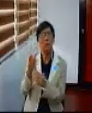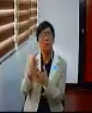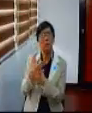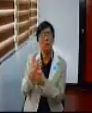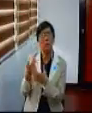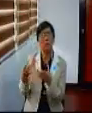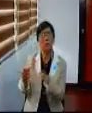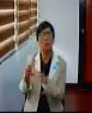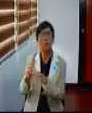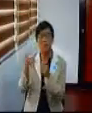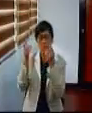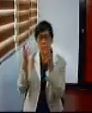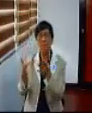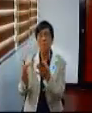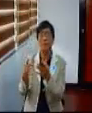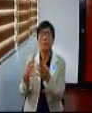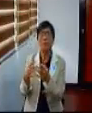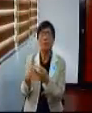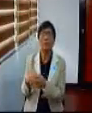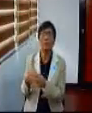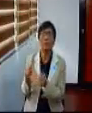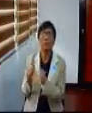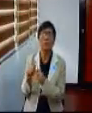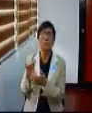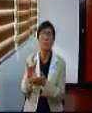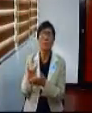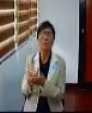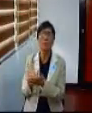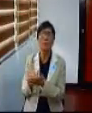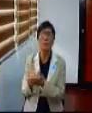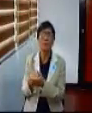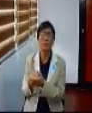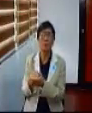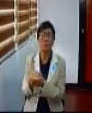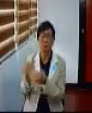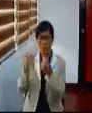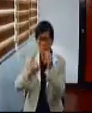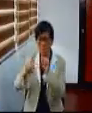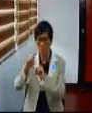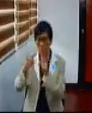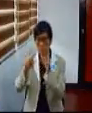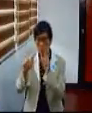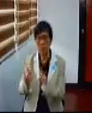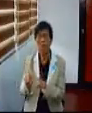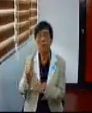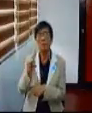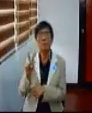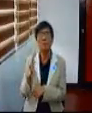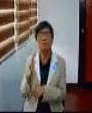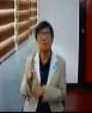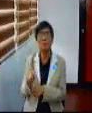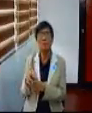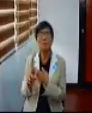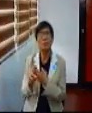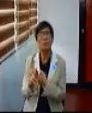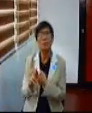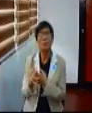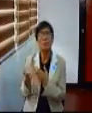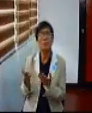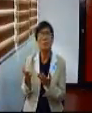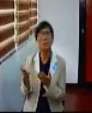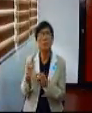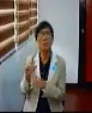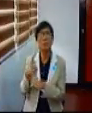harm. And that, I think, is a scientific question. But if that were convincingly